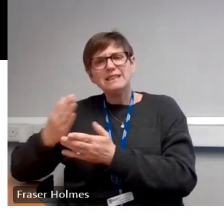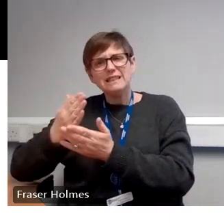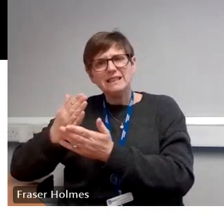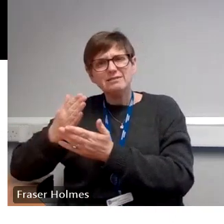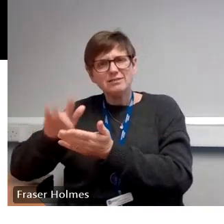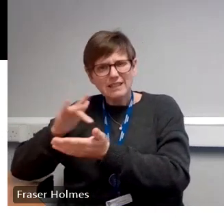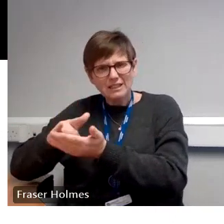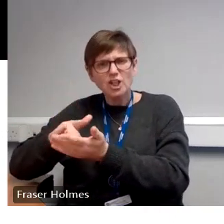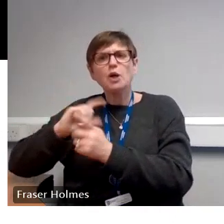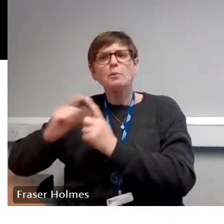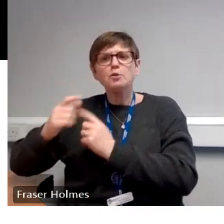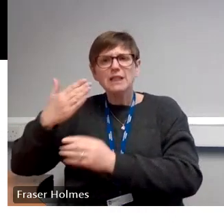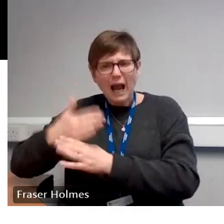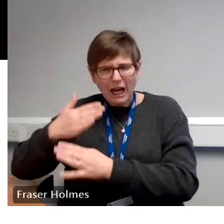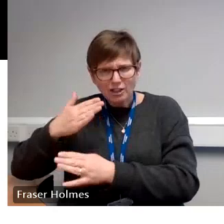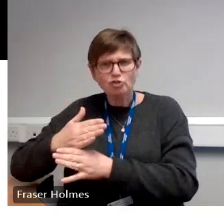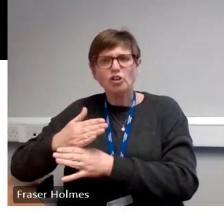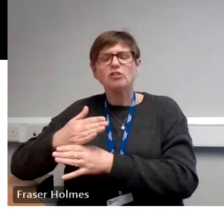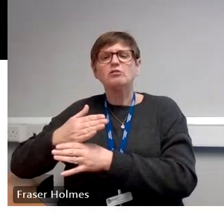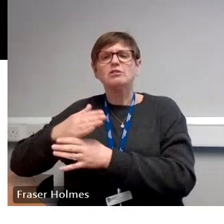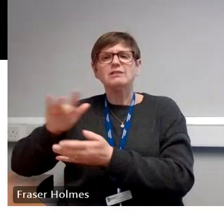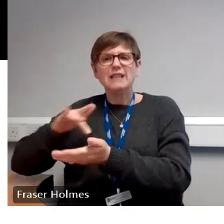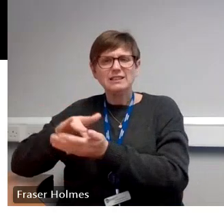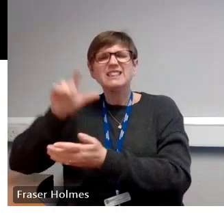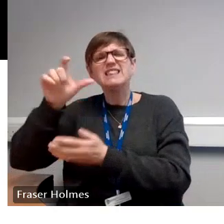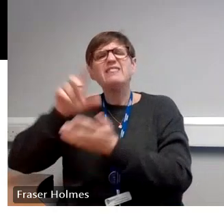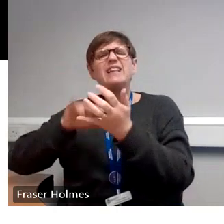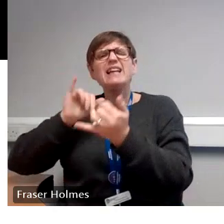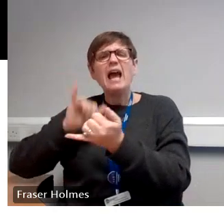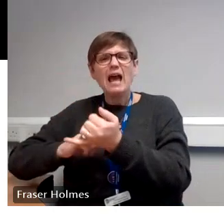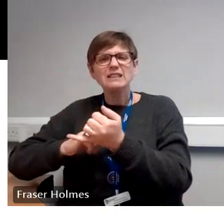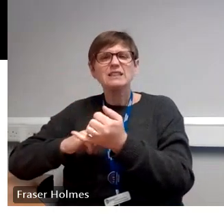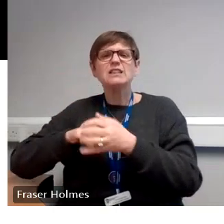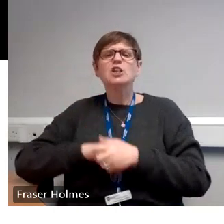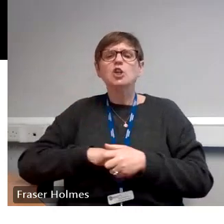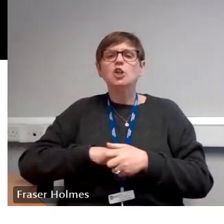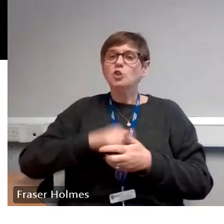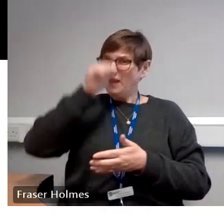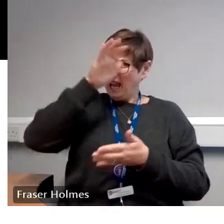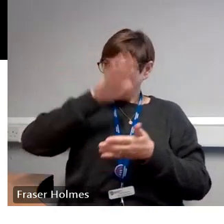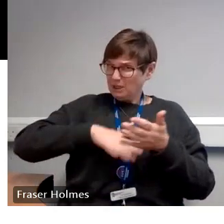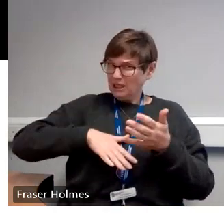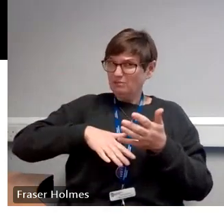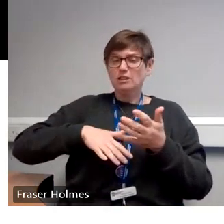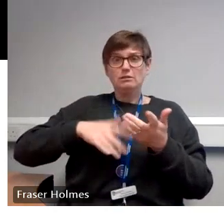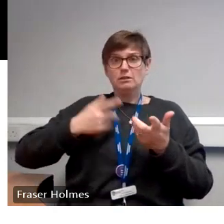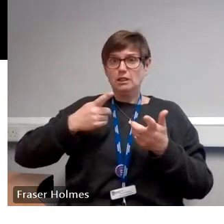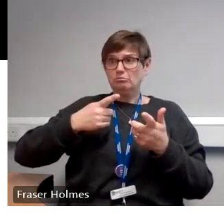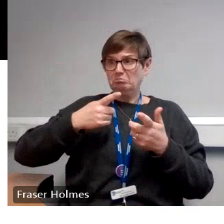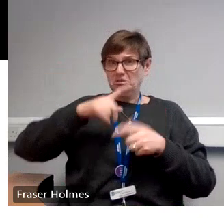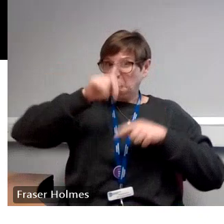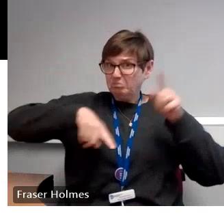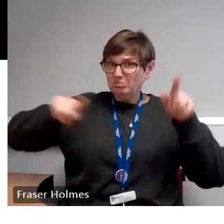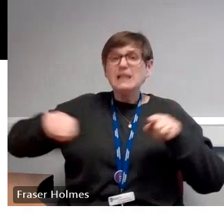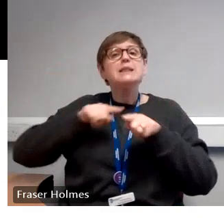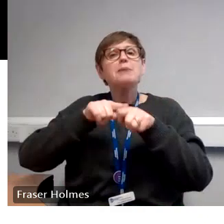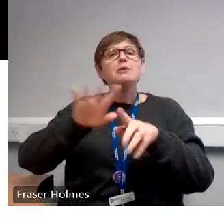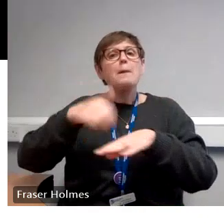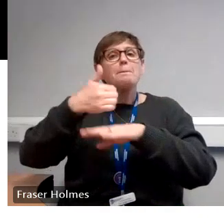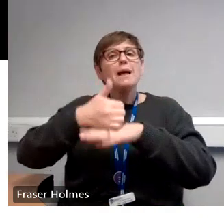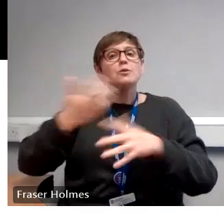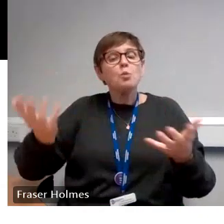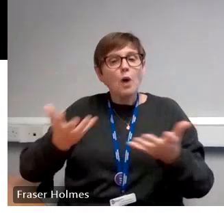action centres, our CVSs. So the experience of social prescribers is quite different depending on where they're based. But then sometimes